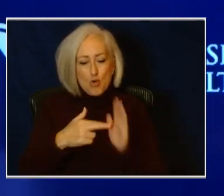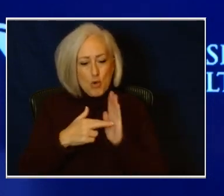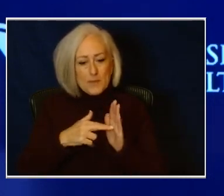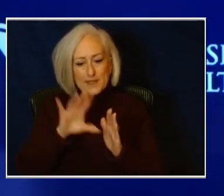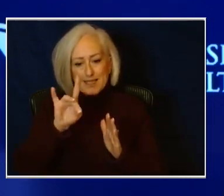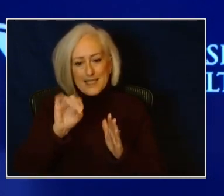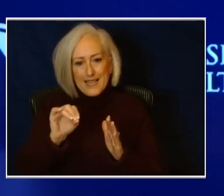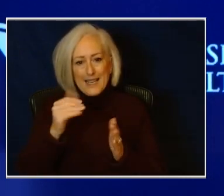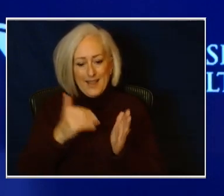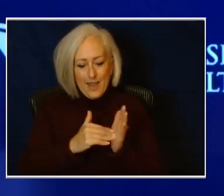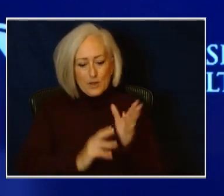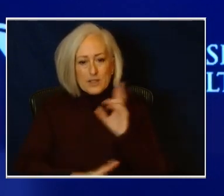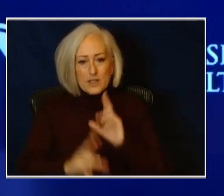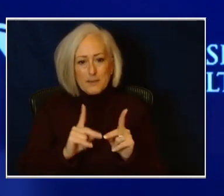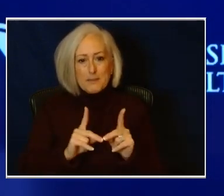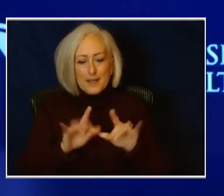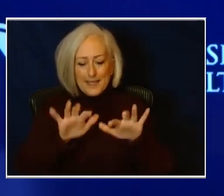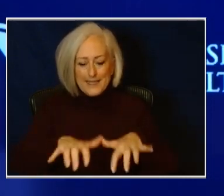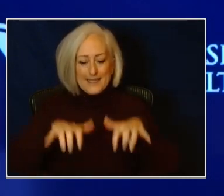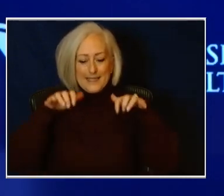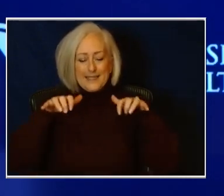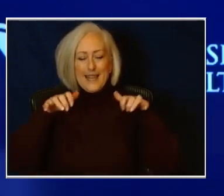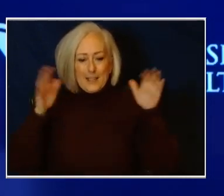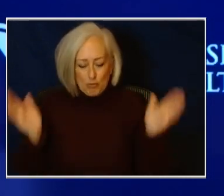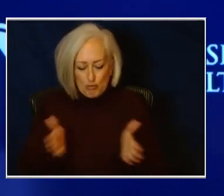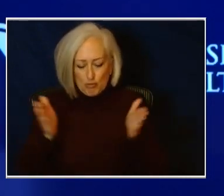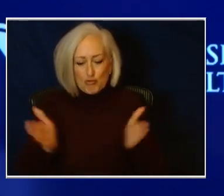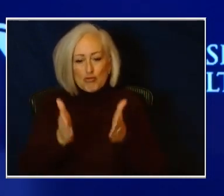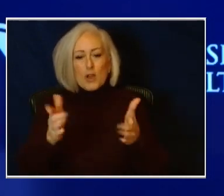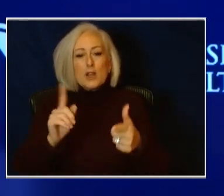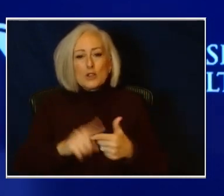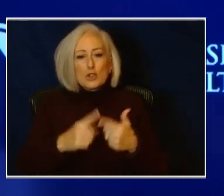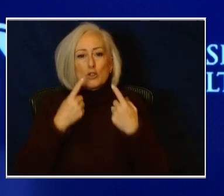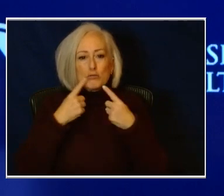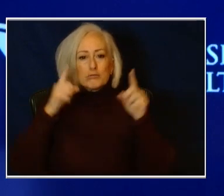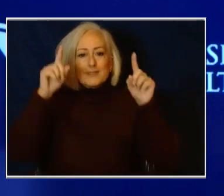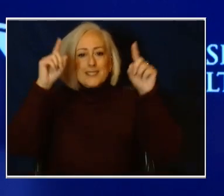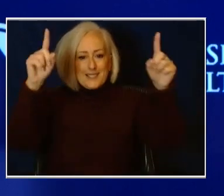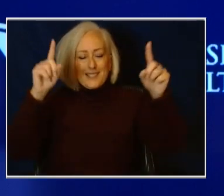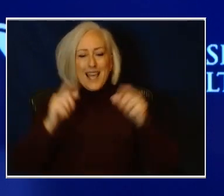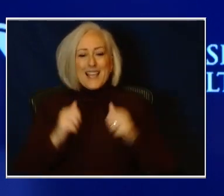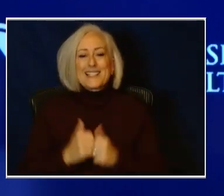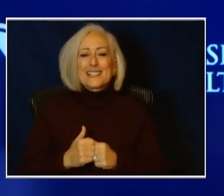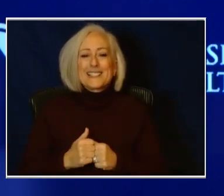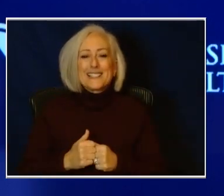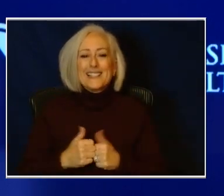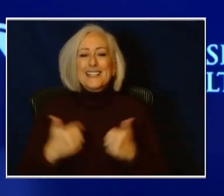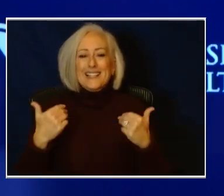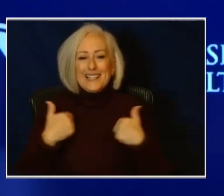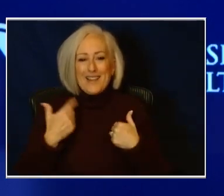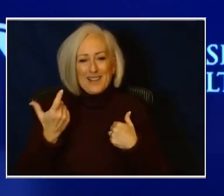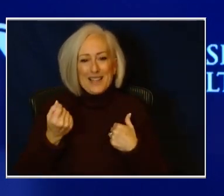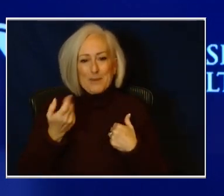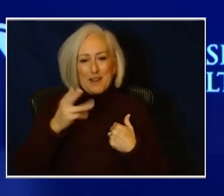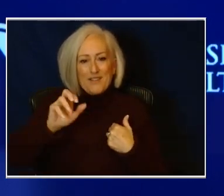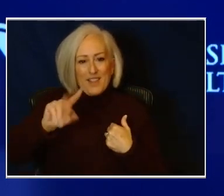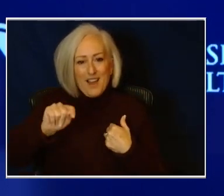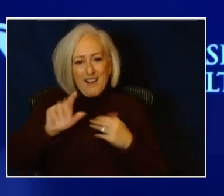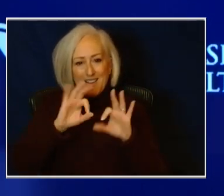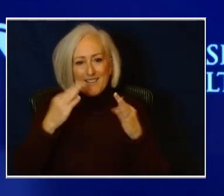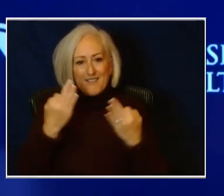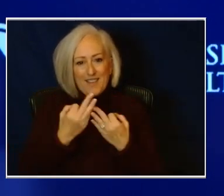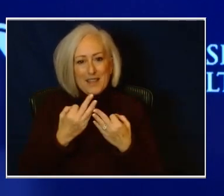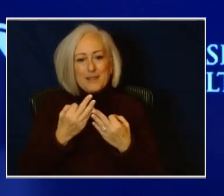in the stands, driving us on to greatness, and maybe a little bit of having a little of the Hunt family in there too, just from the standpoint of, I